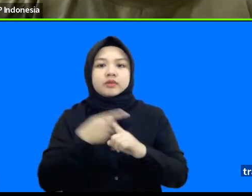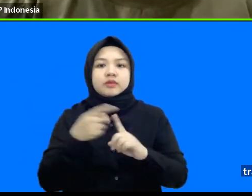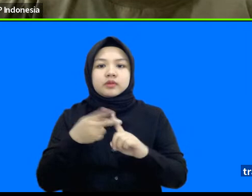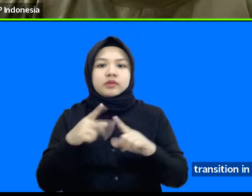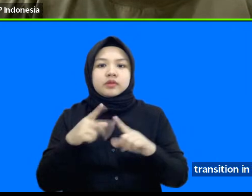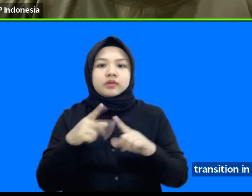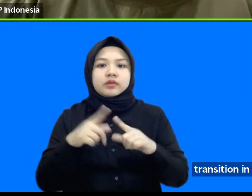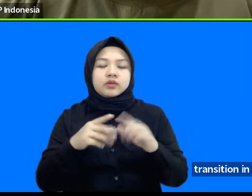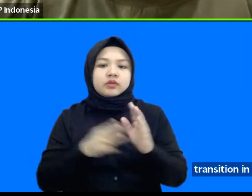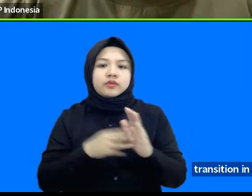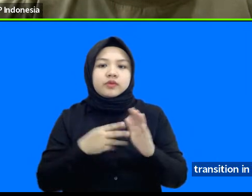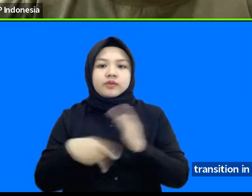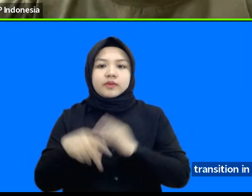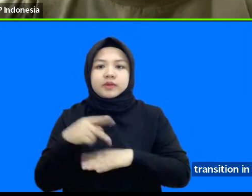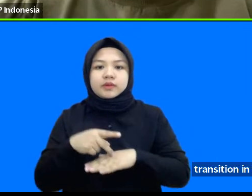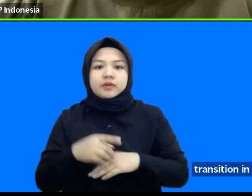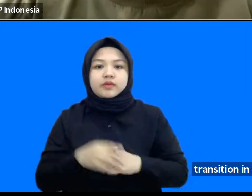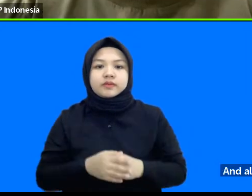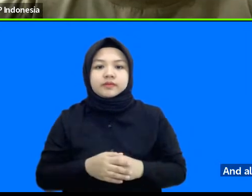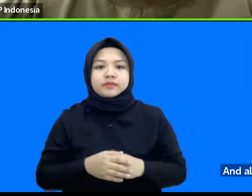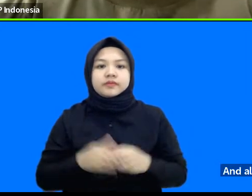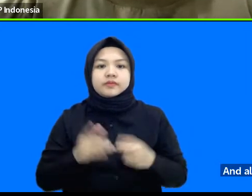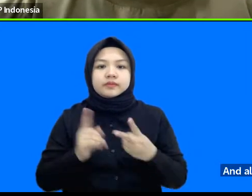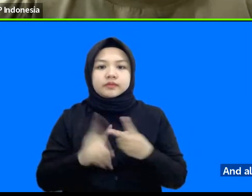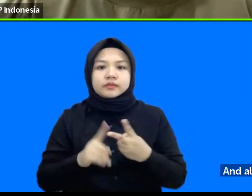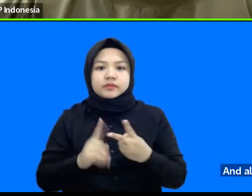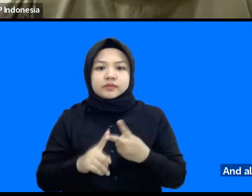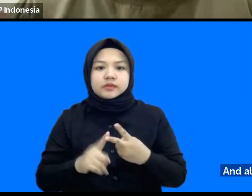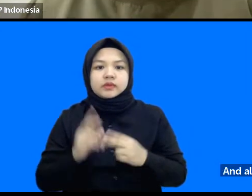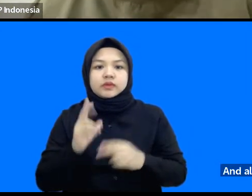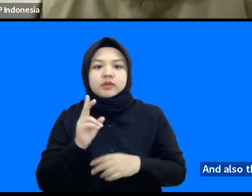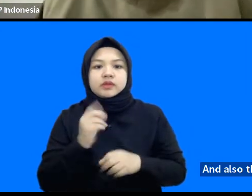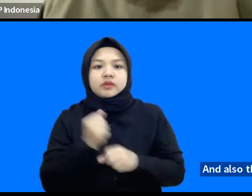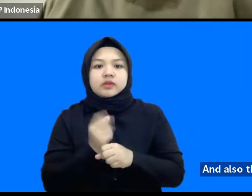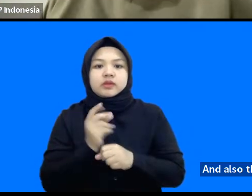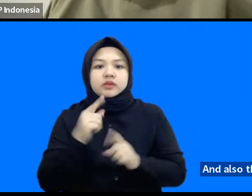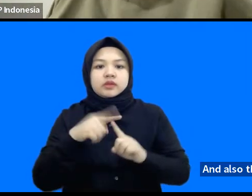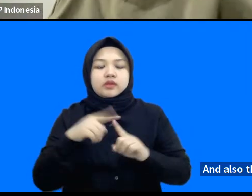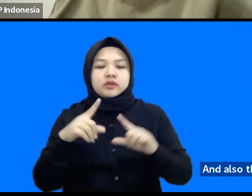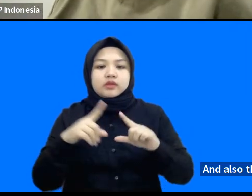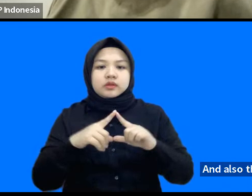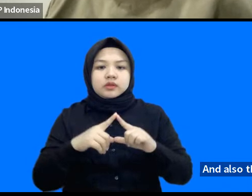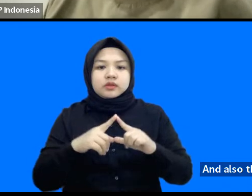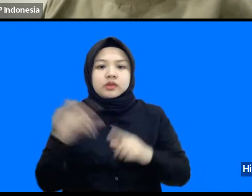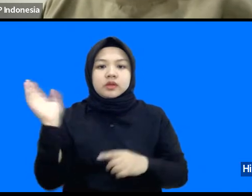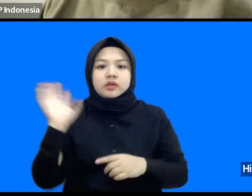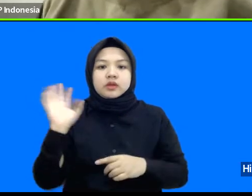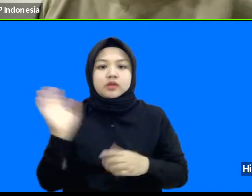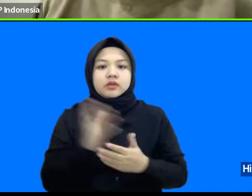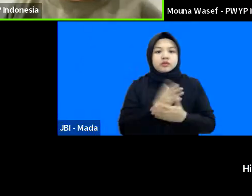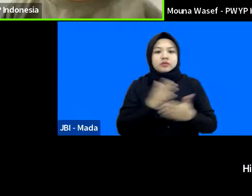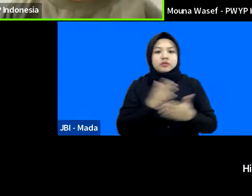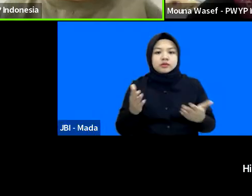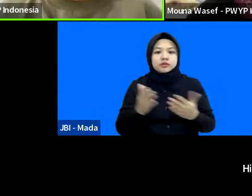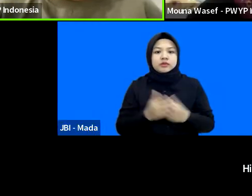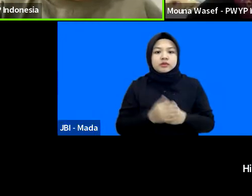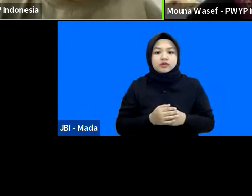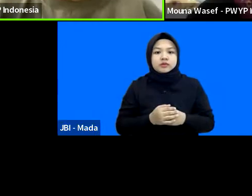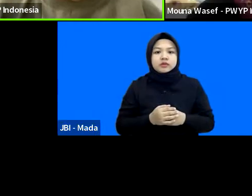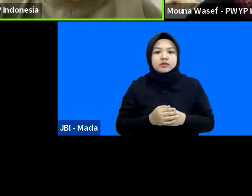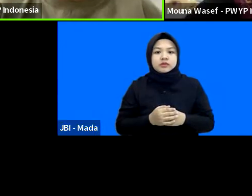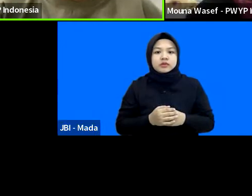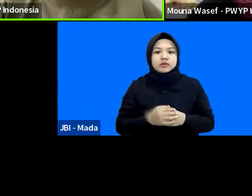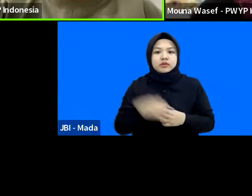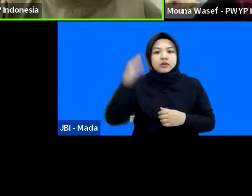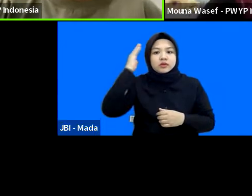panelist, we have Grita Anindarini. Hi, everyone. Hi, Grita. How's your day? I'm good.